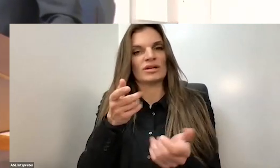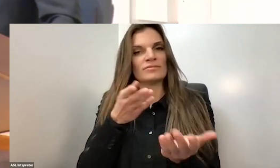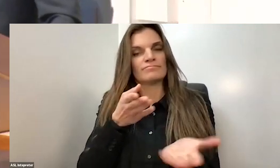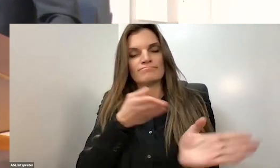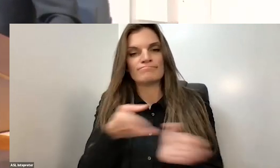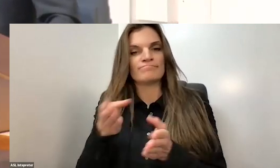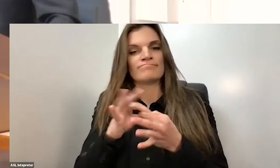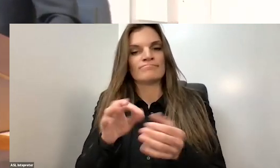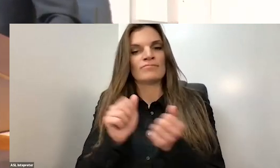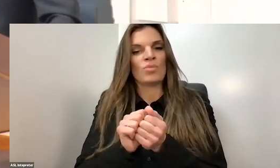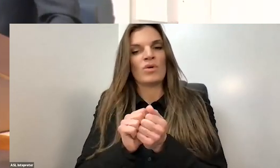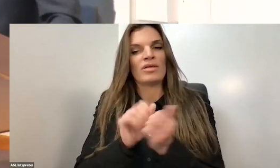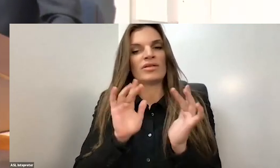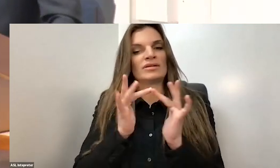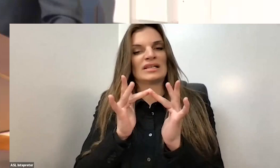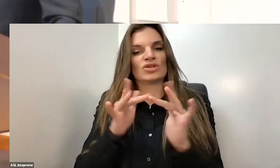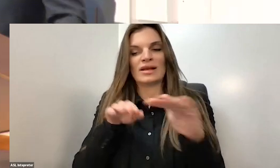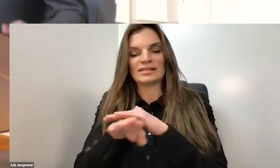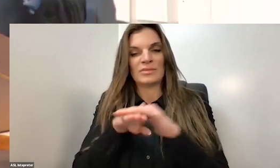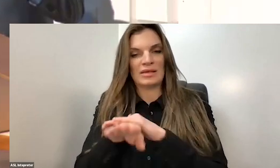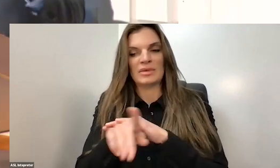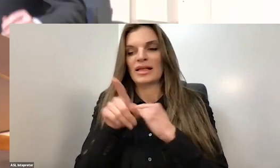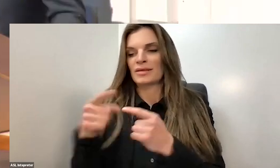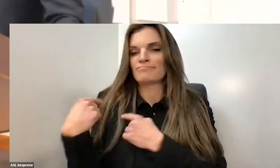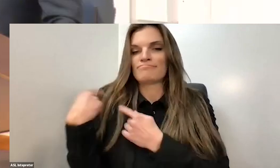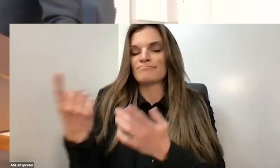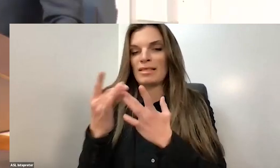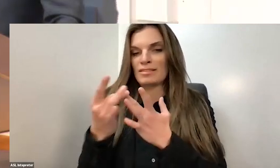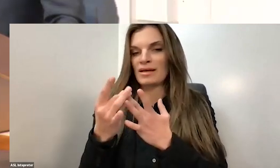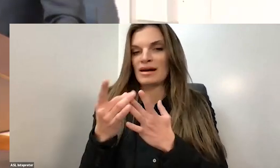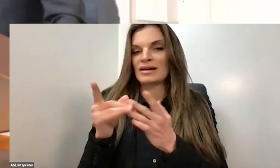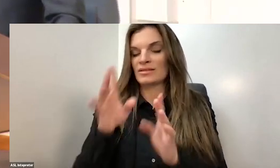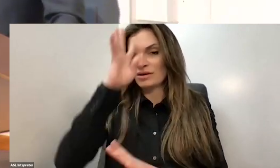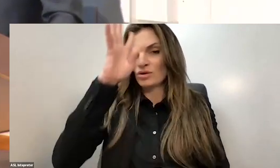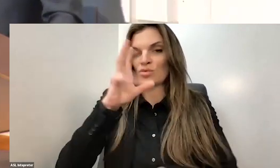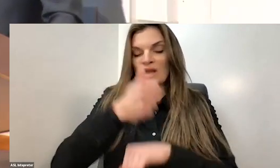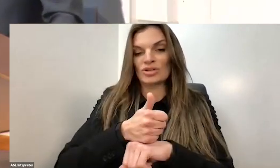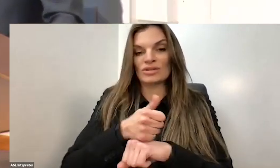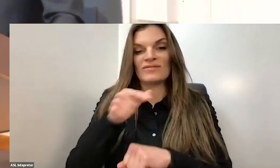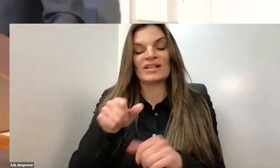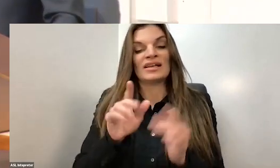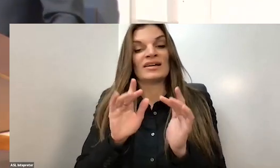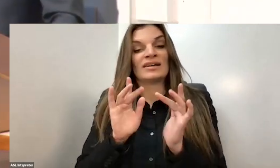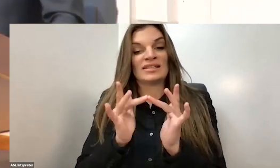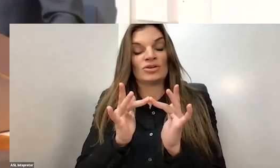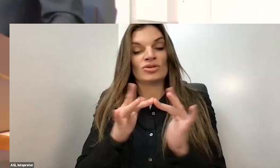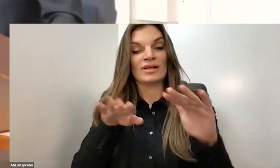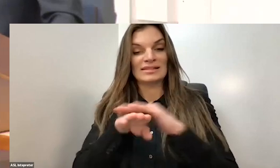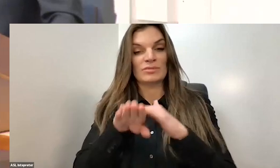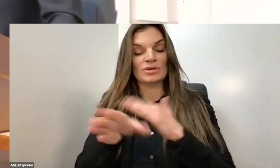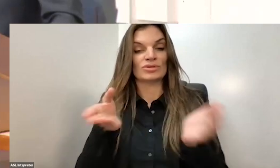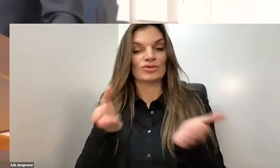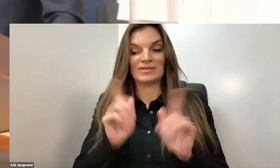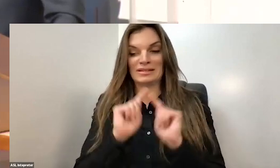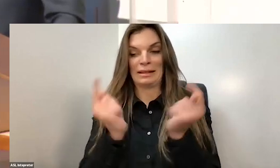efforts across the university. He led, as you heard earlier, the creation of our digital accessibility services